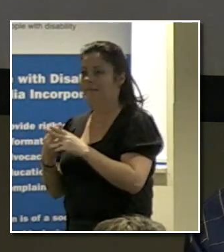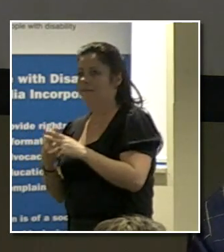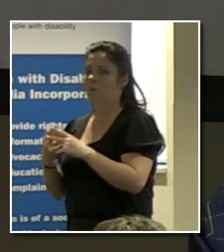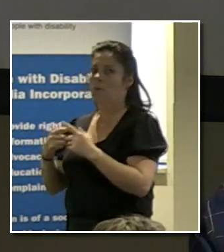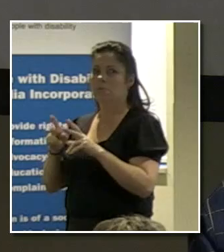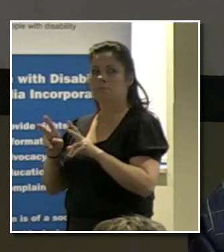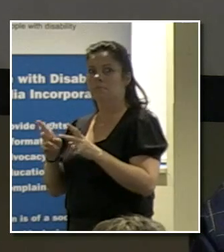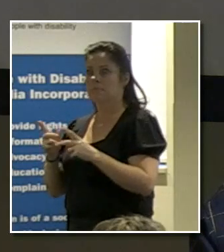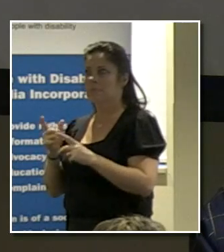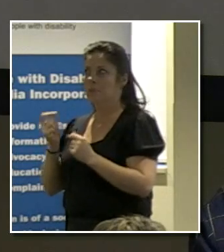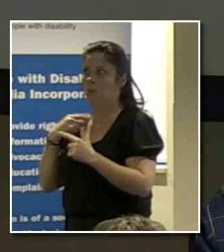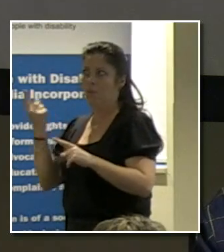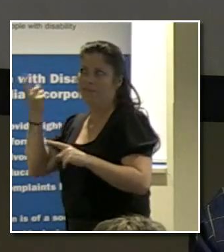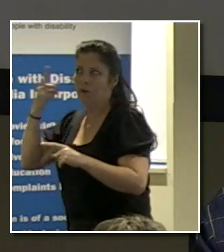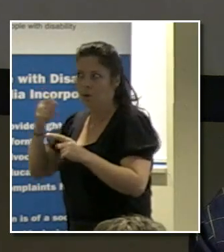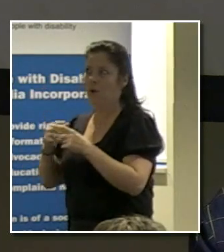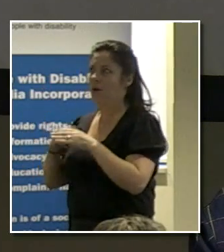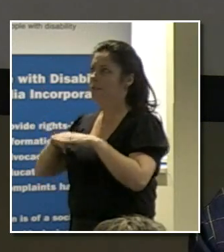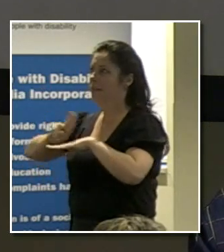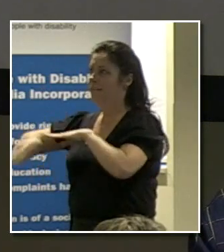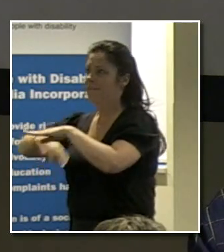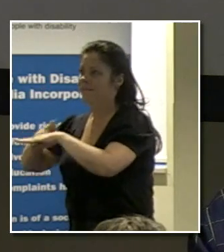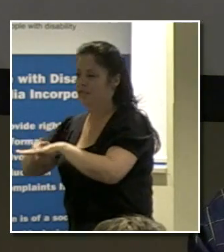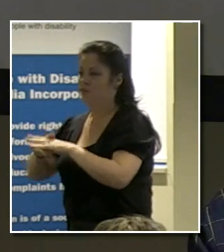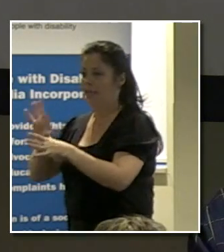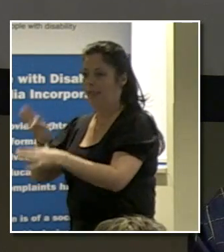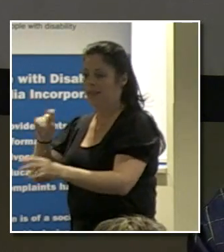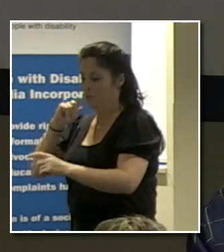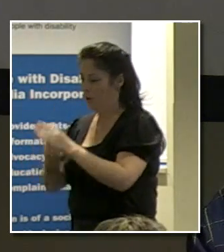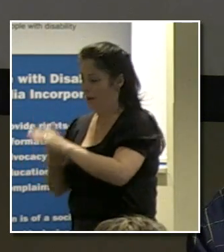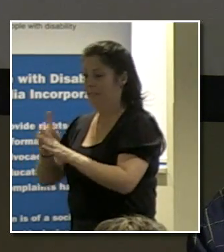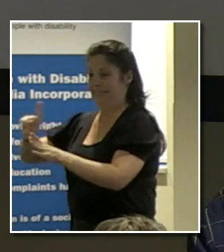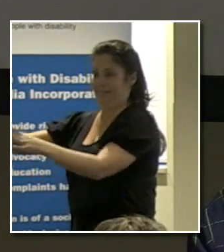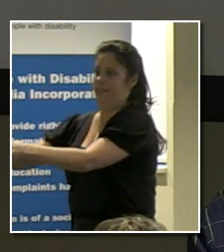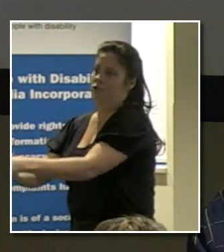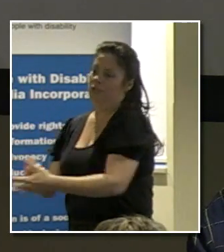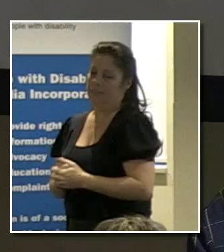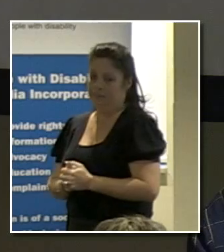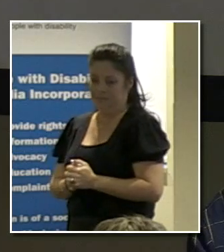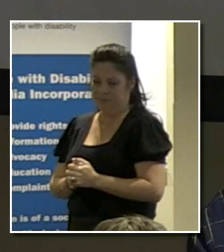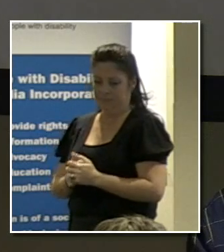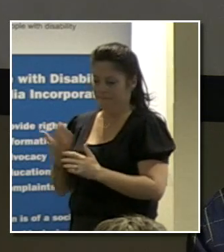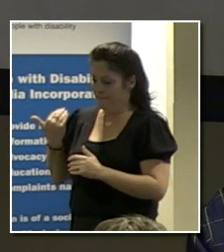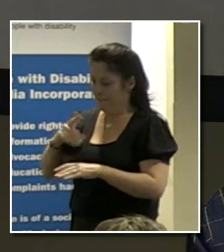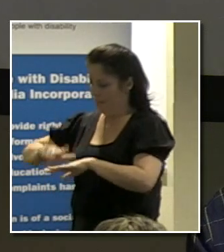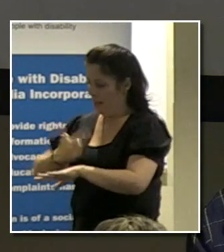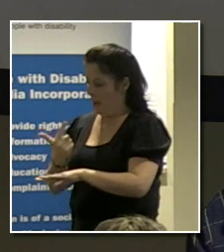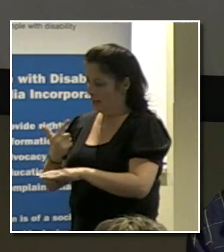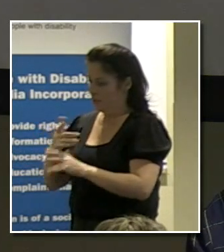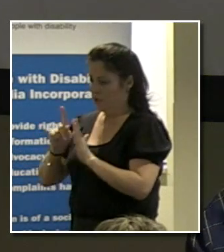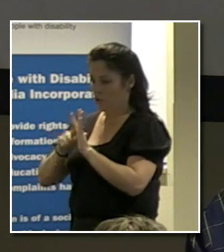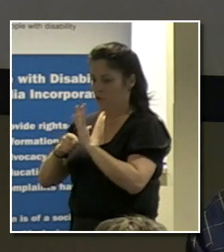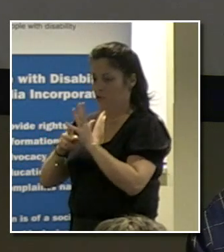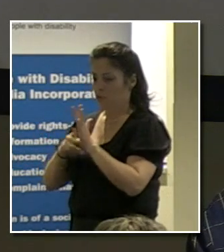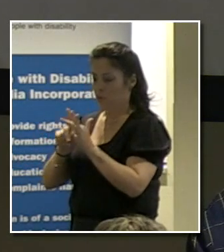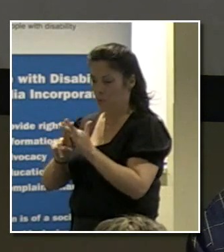to commentary, although it may be next week. I keep hearing different things. In late June, we actually reconstituted a new